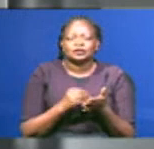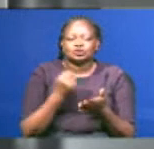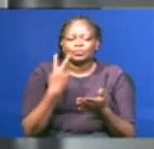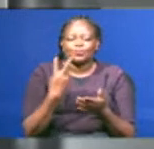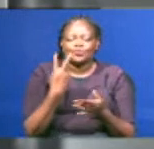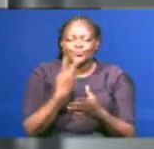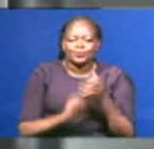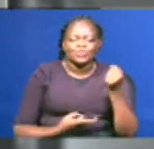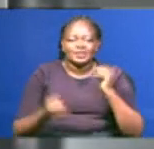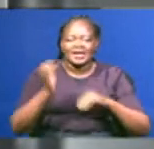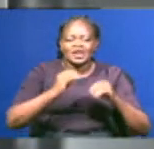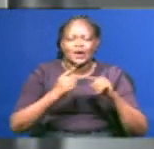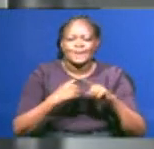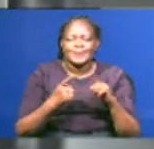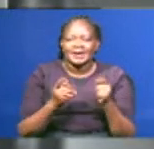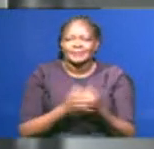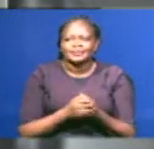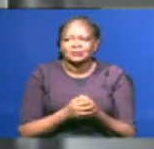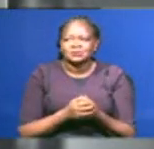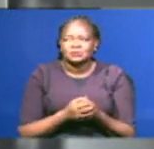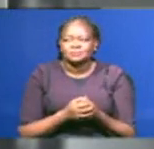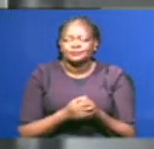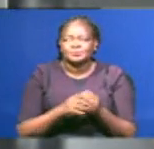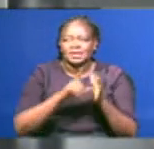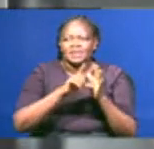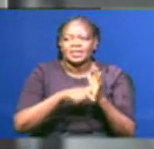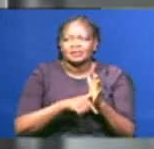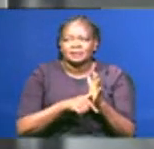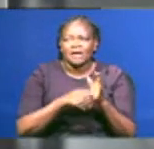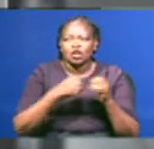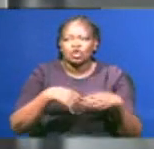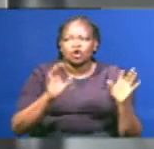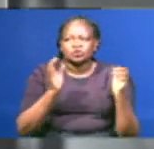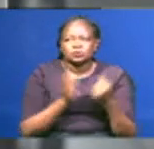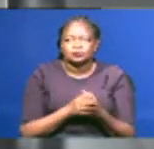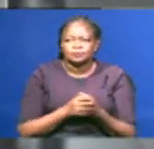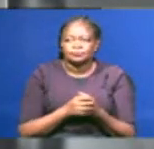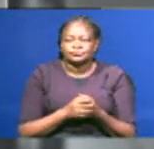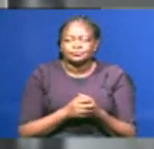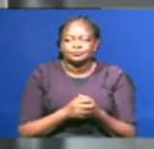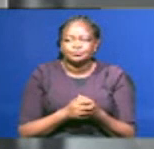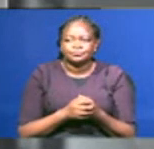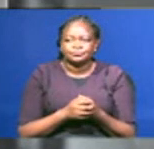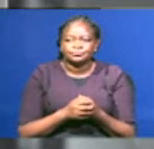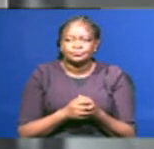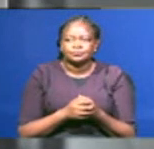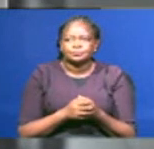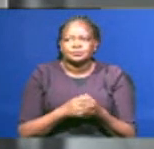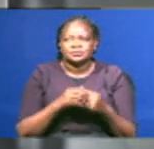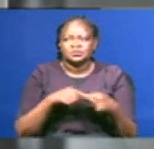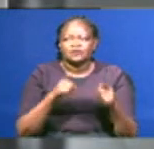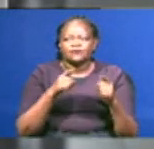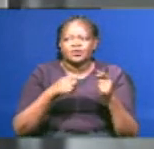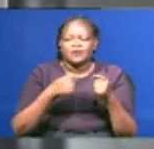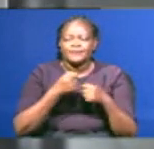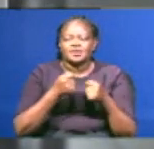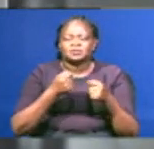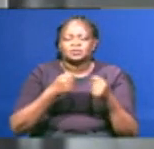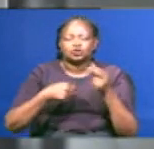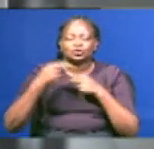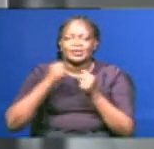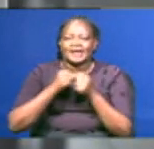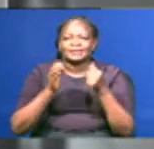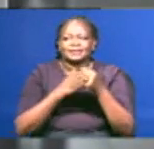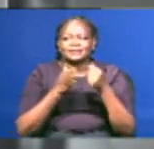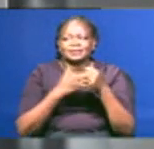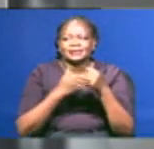elections, but narrowly lost to Sylvester Mati. Kamuithi Mwinyi made history in 1988